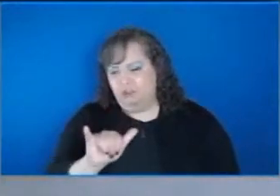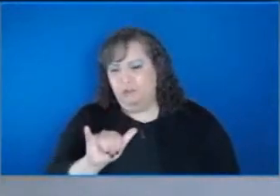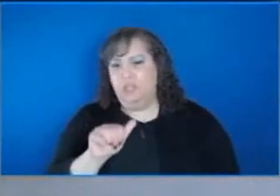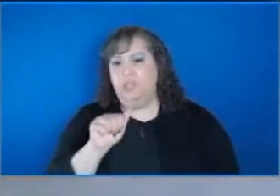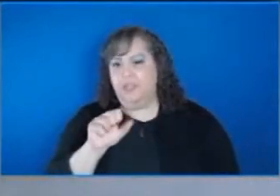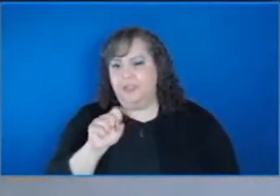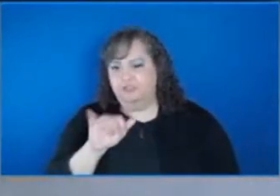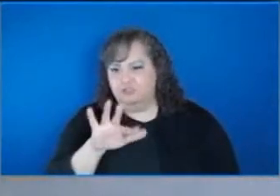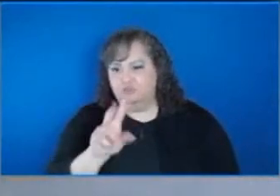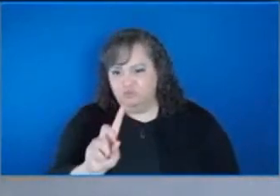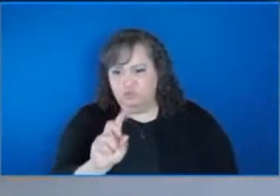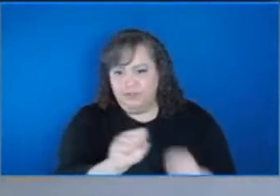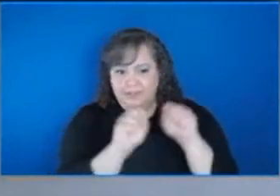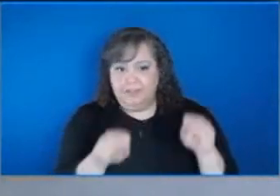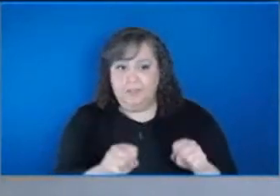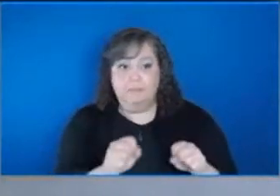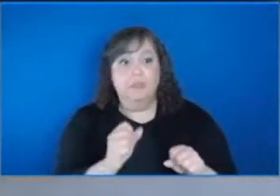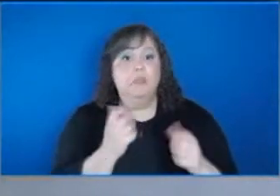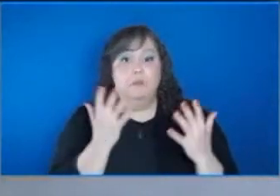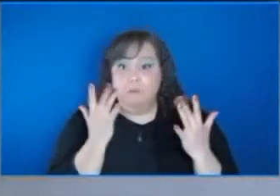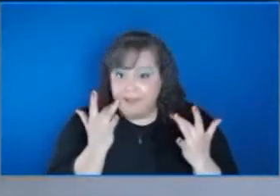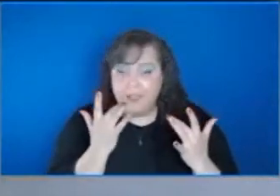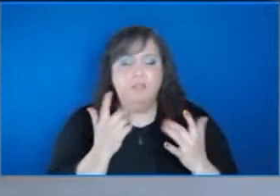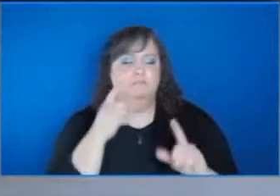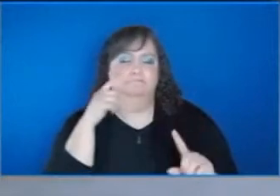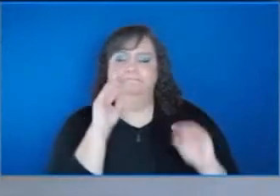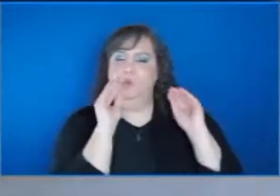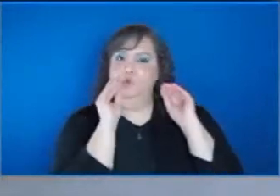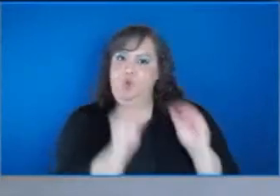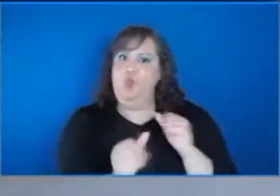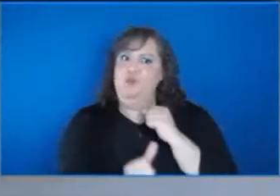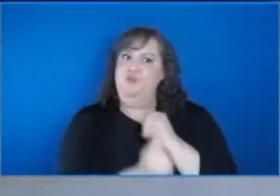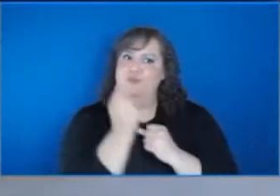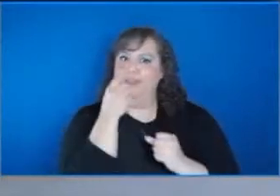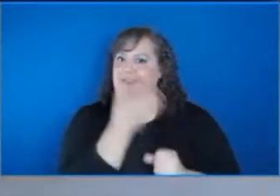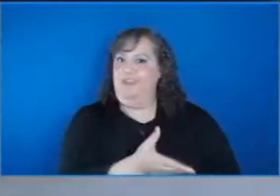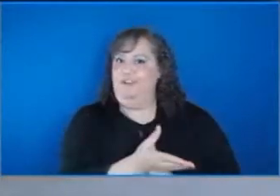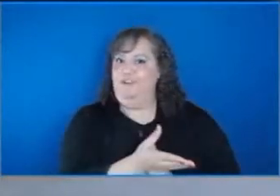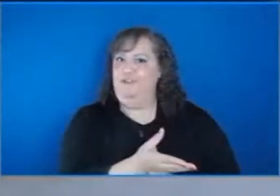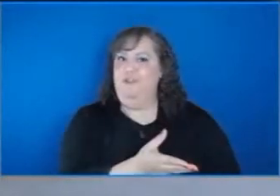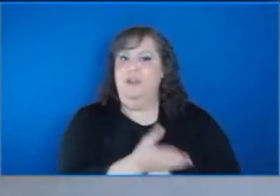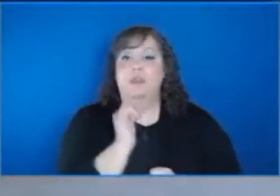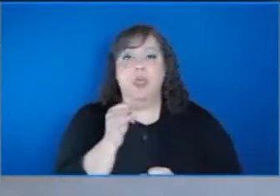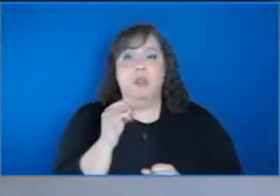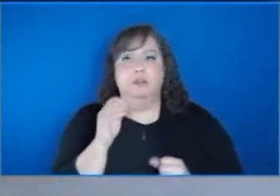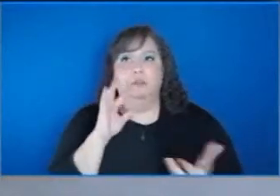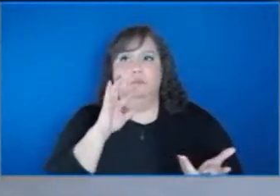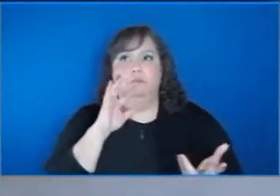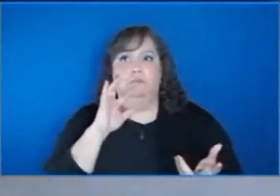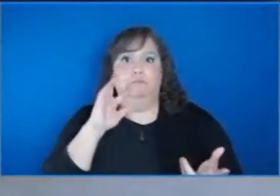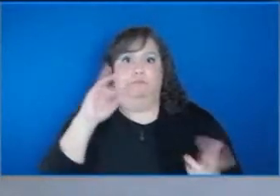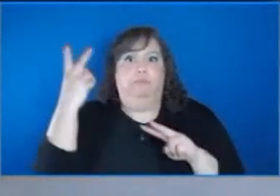not pose a threat. There is zero risk of that kind of unintended consequence.